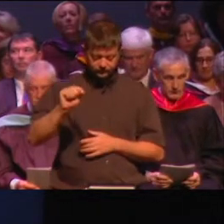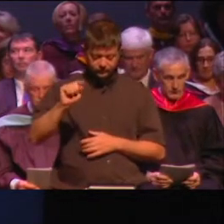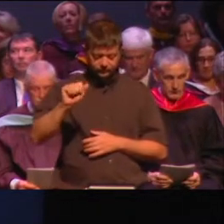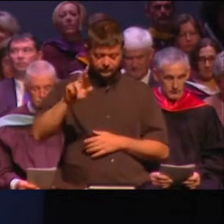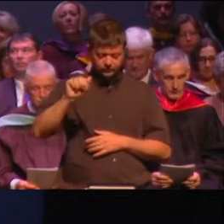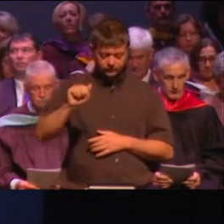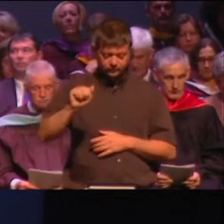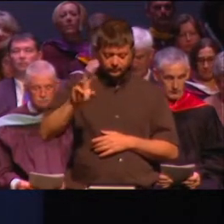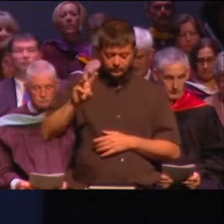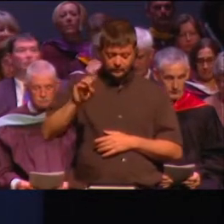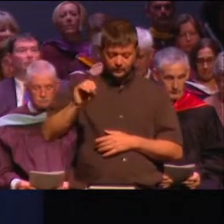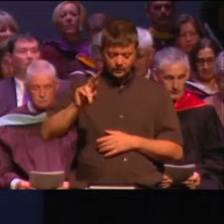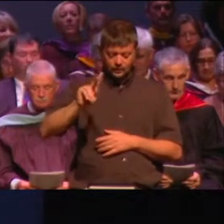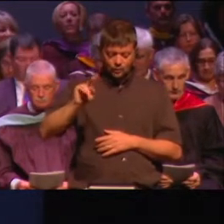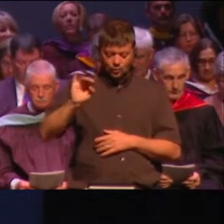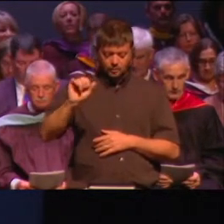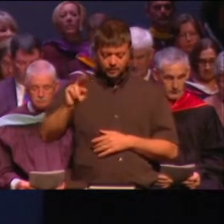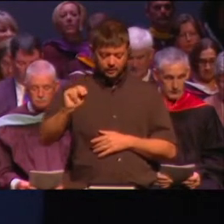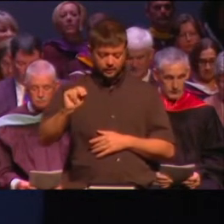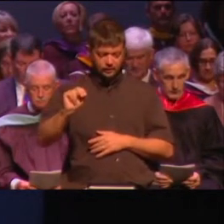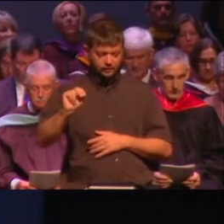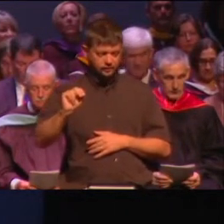Tara Workman, Honors.